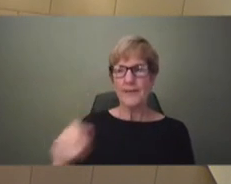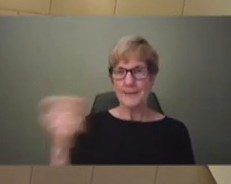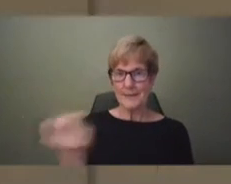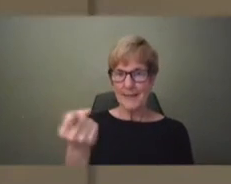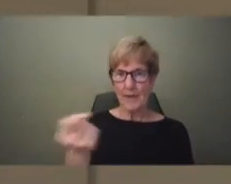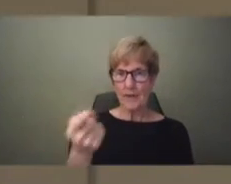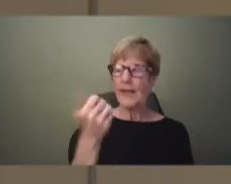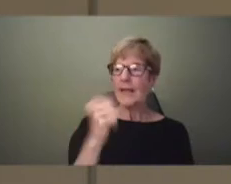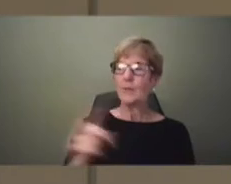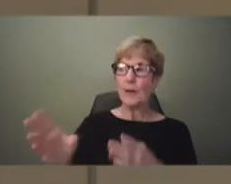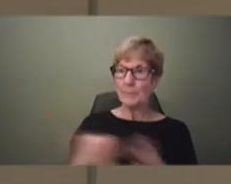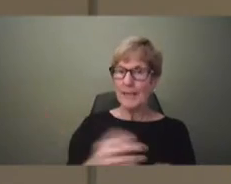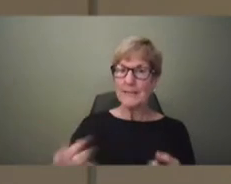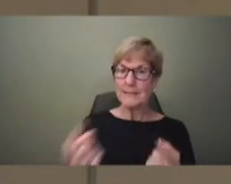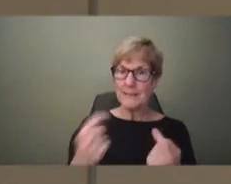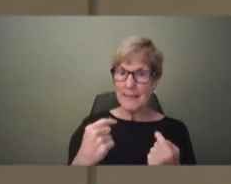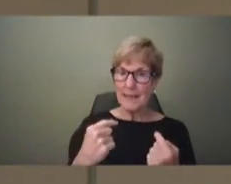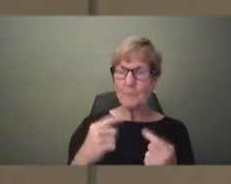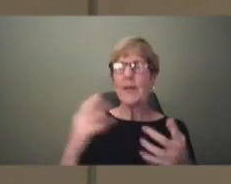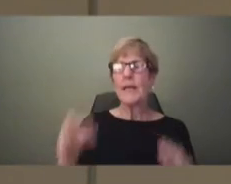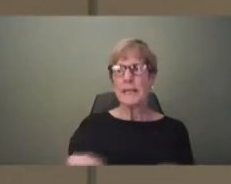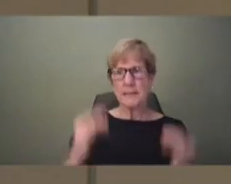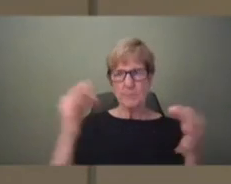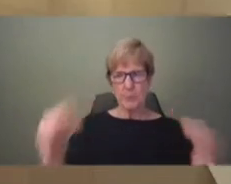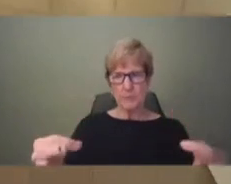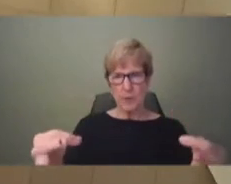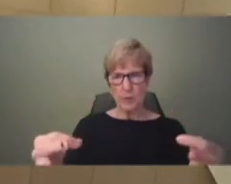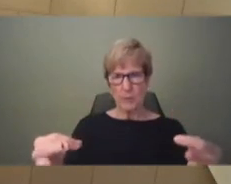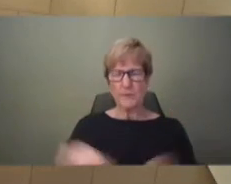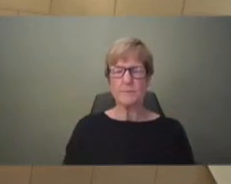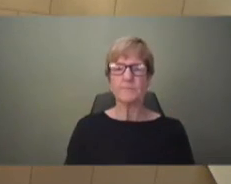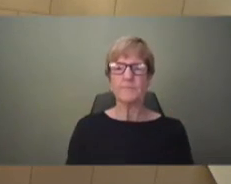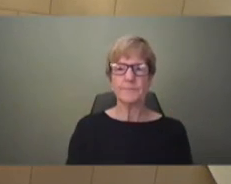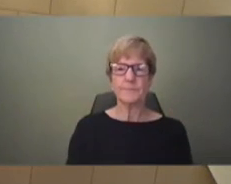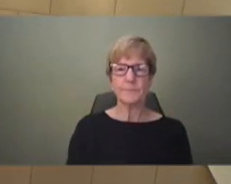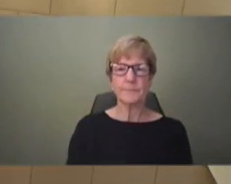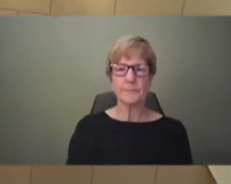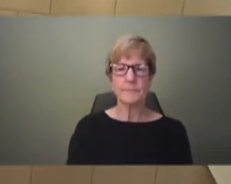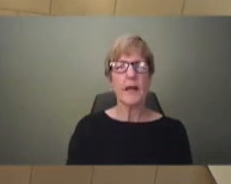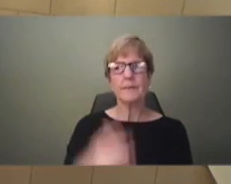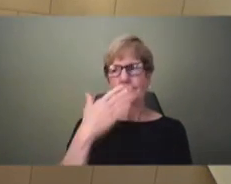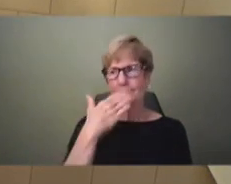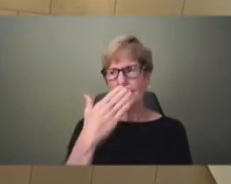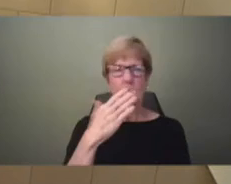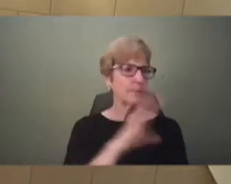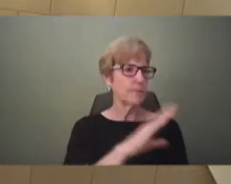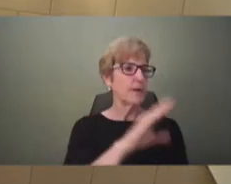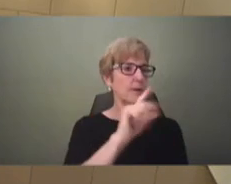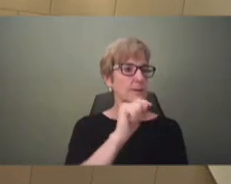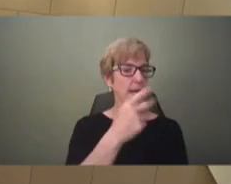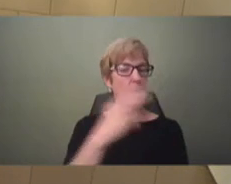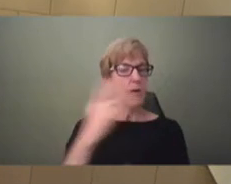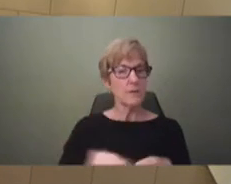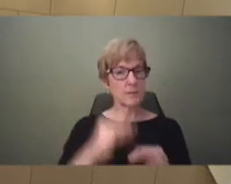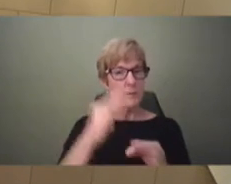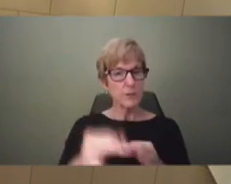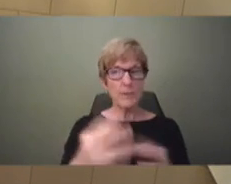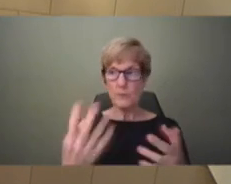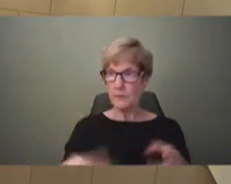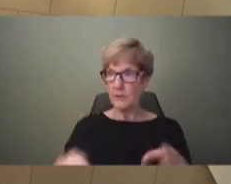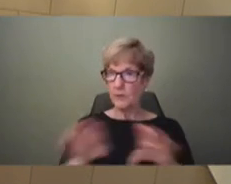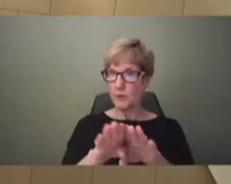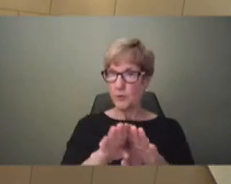to come to know that it's postponed Miss Johnson town hall is postponed all in favor of adjourning the